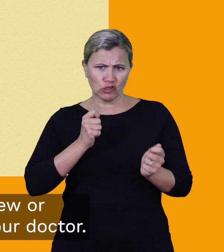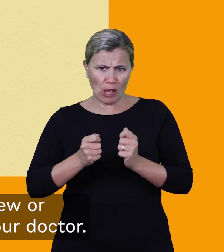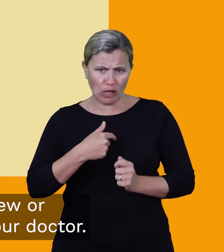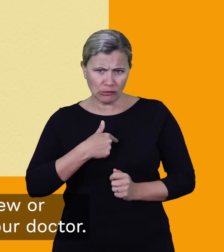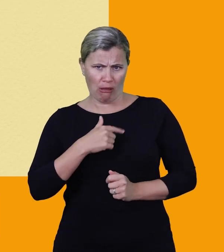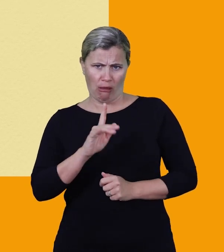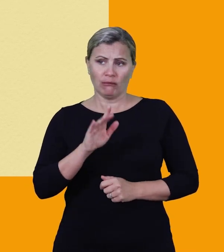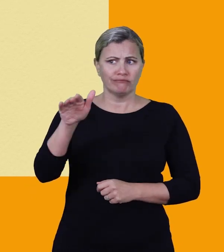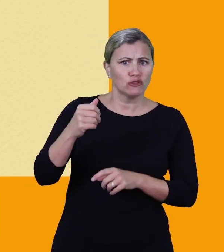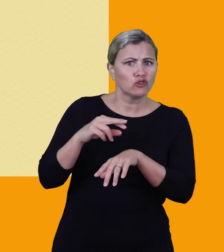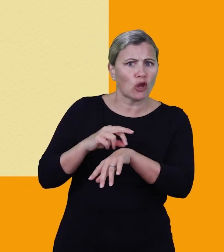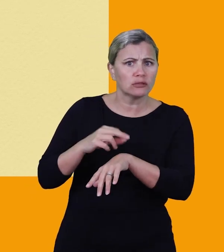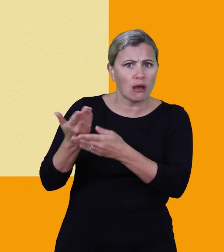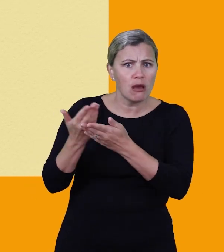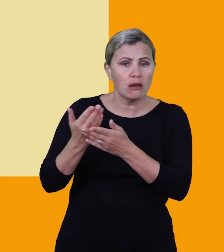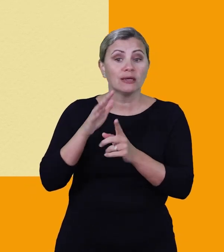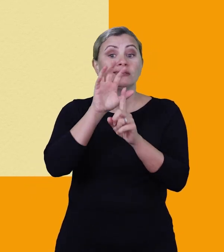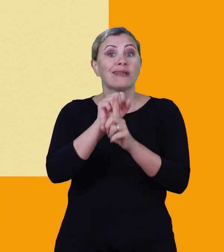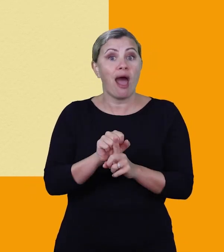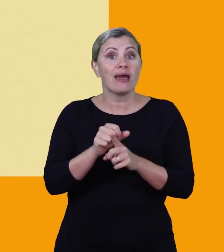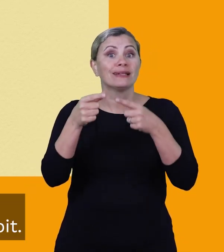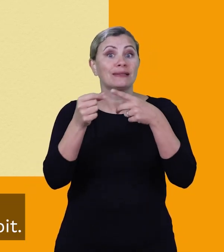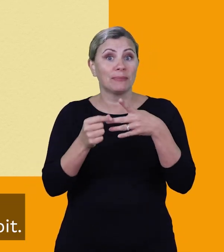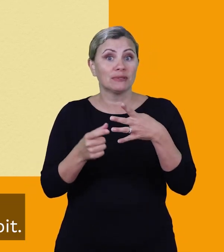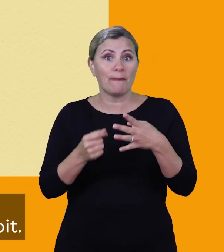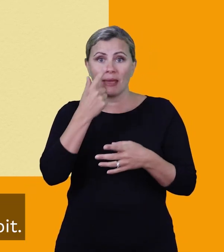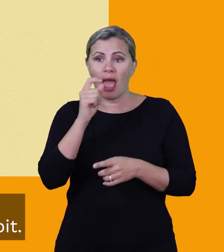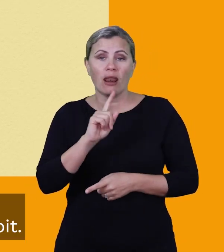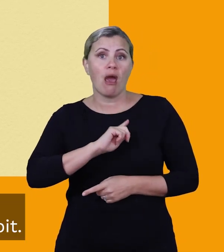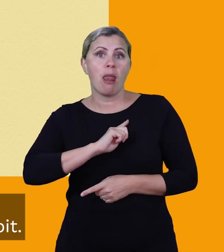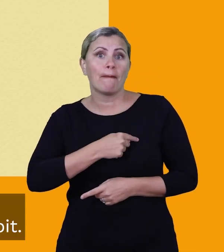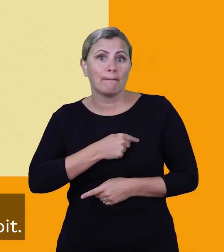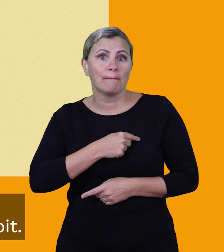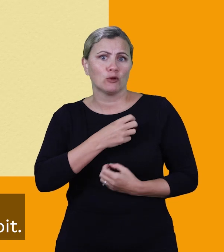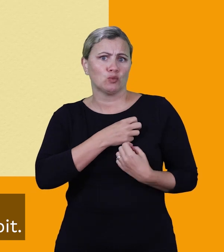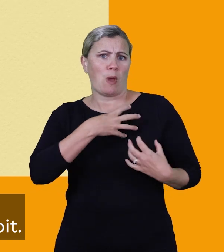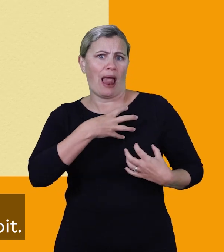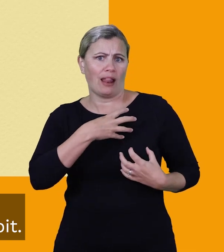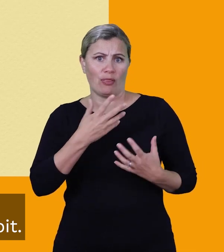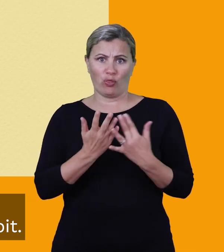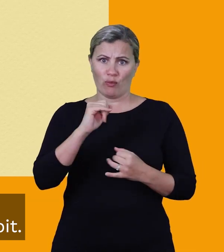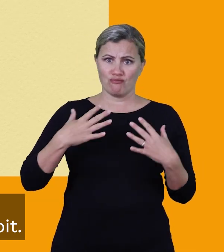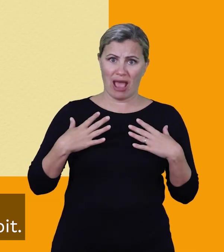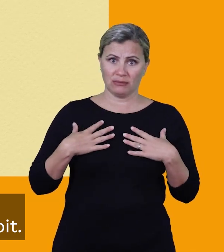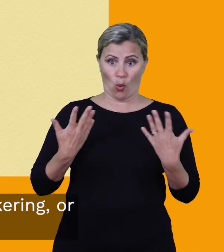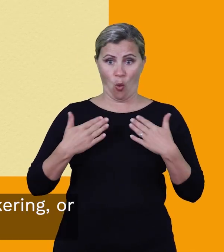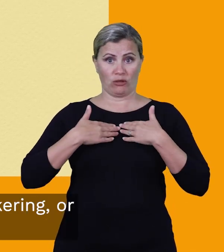doctor. Signs and symptoms of breast cancer include a lump or swelling in the breast, upper chest, or